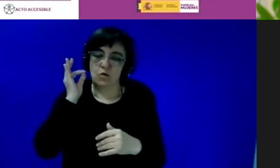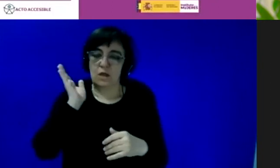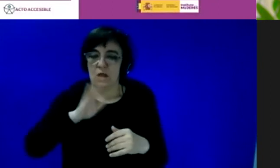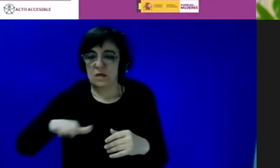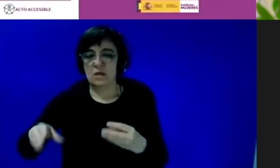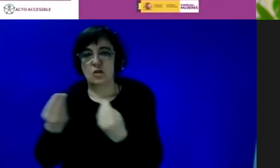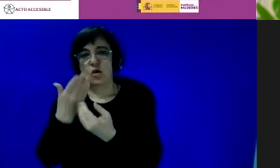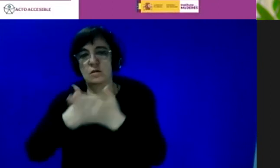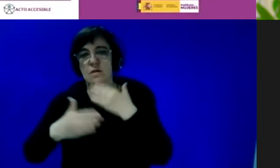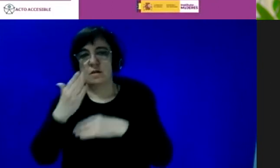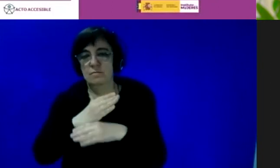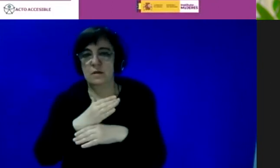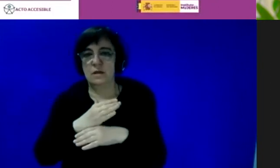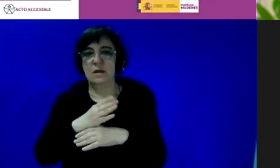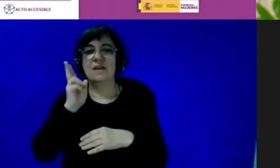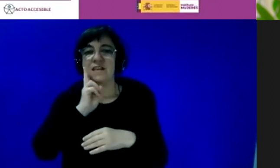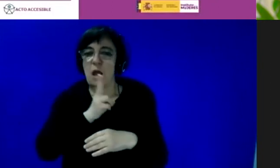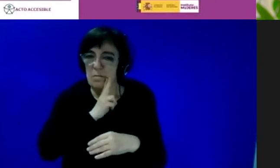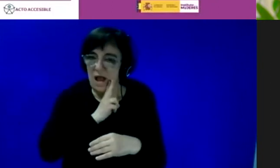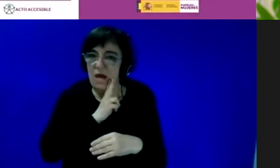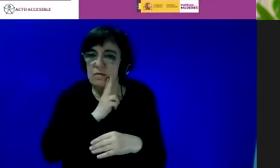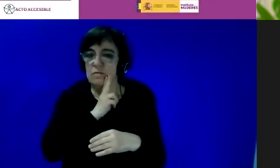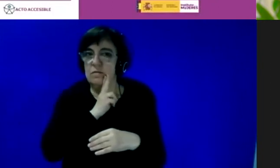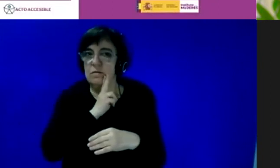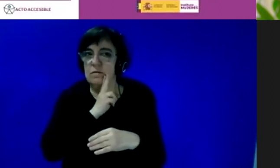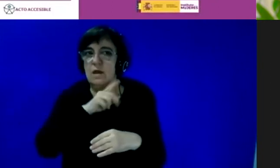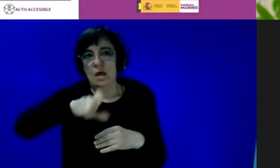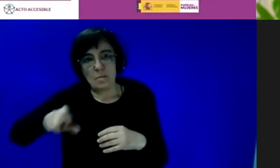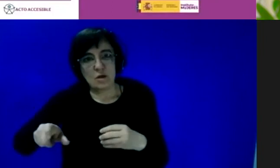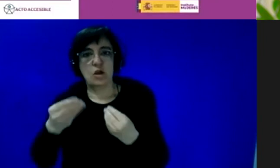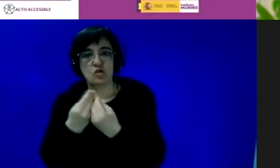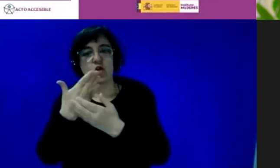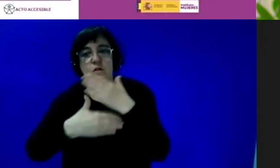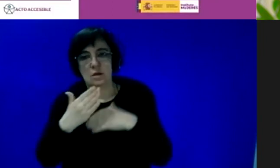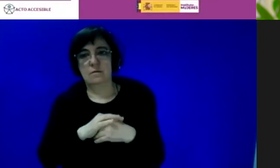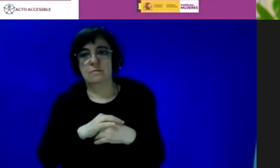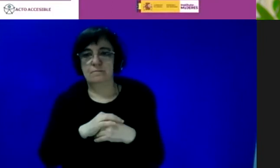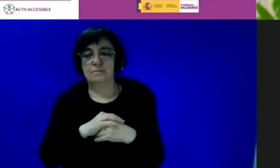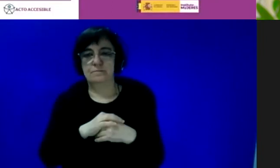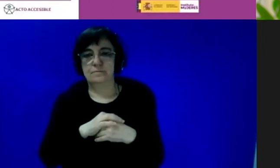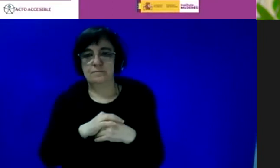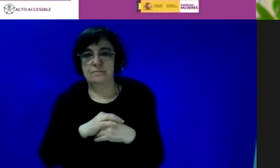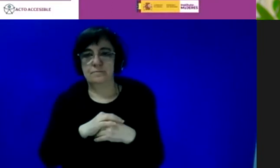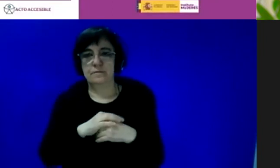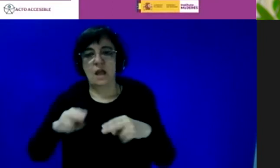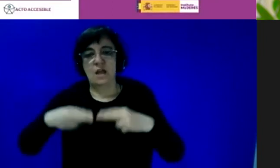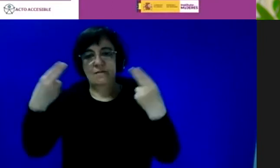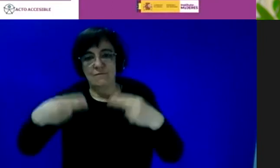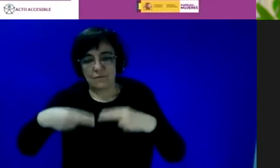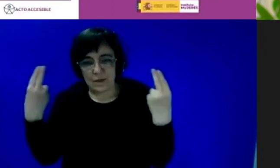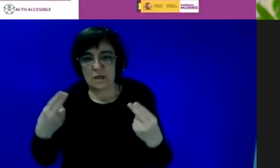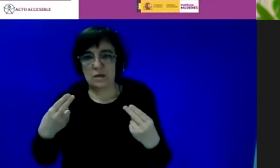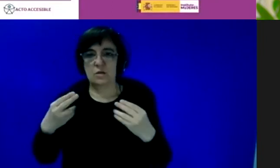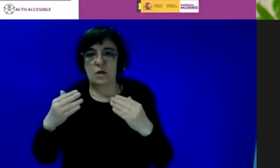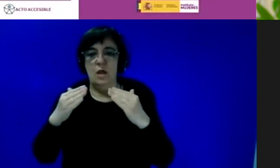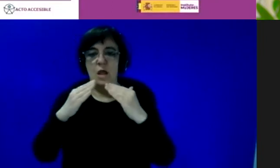technical support, to explain how to provide technical support to women